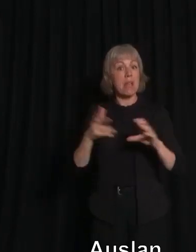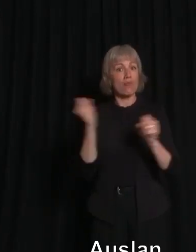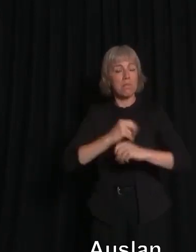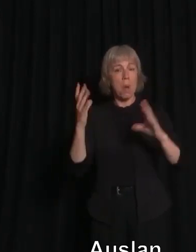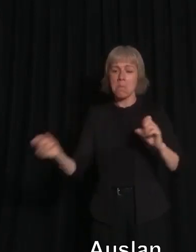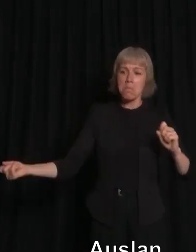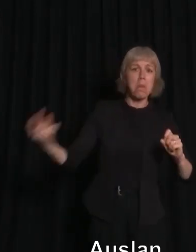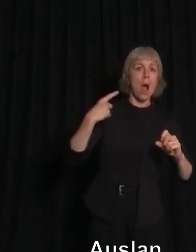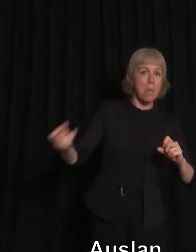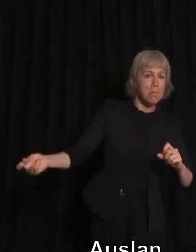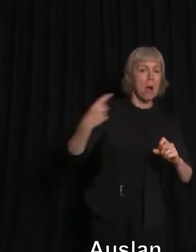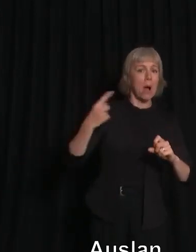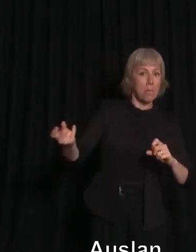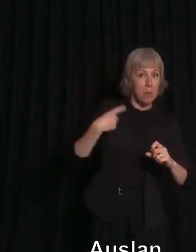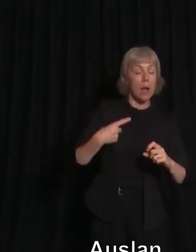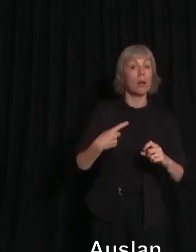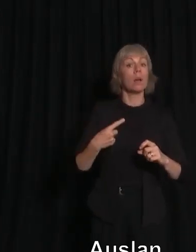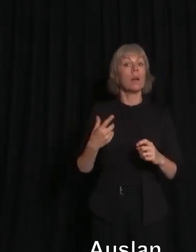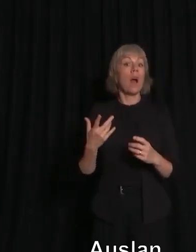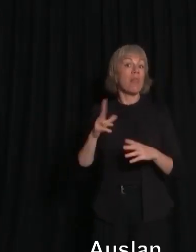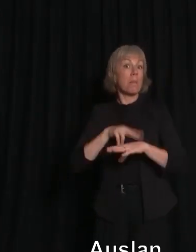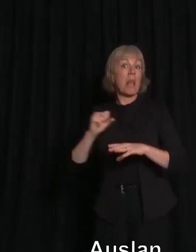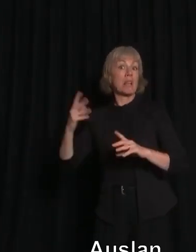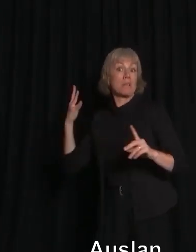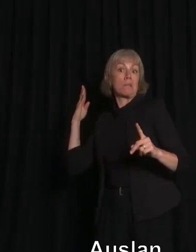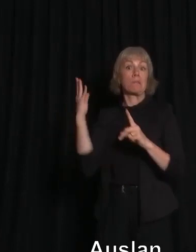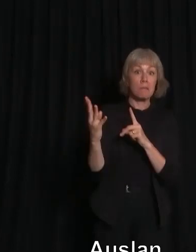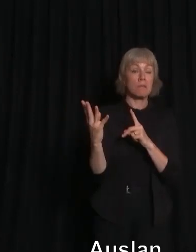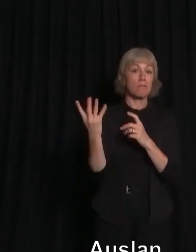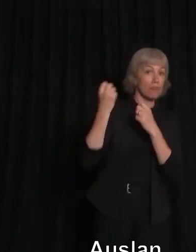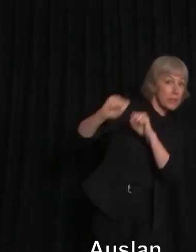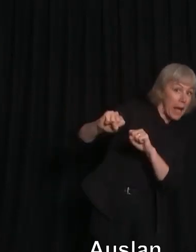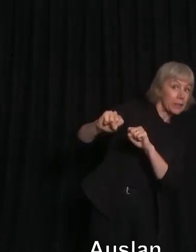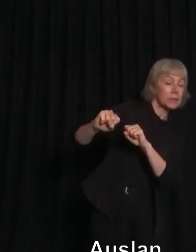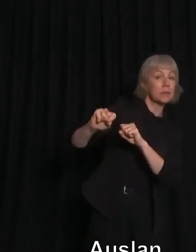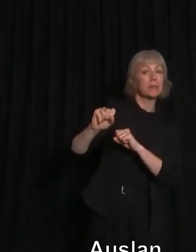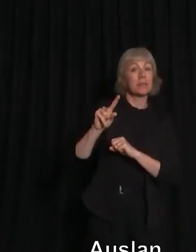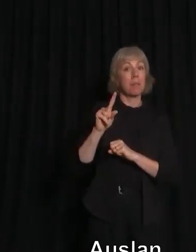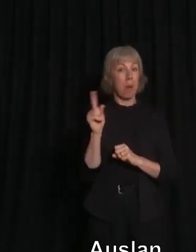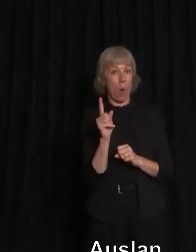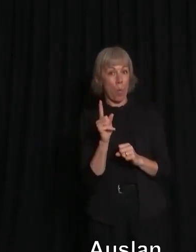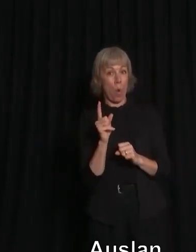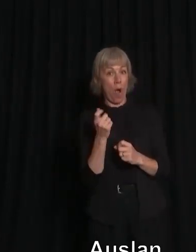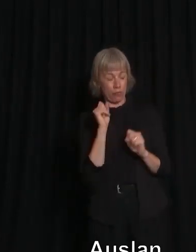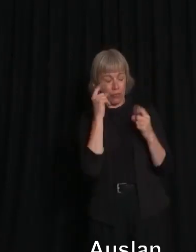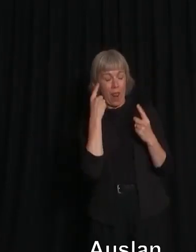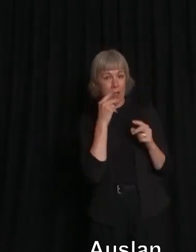our float. We were protected by the police. But the other thing that struck me was that actually the public were